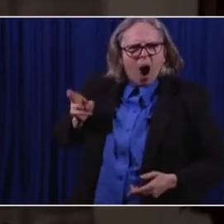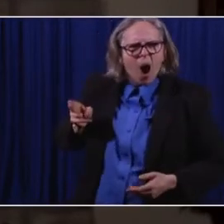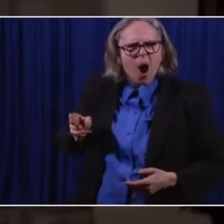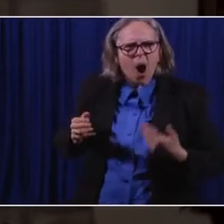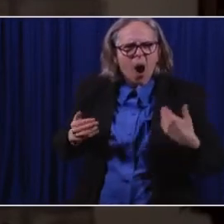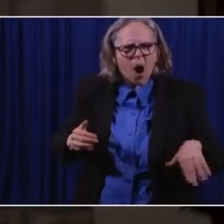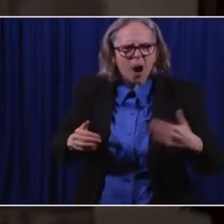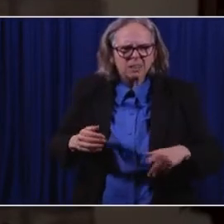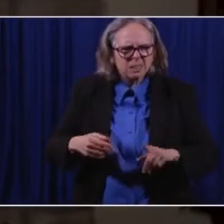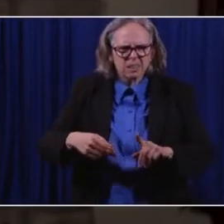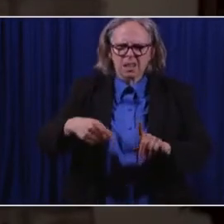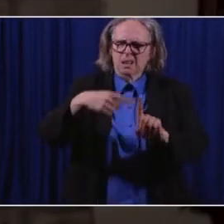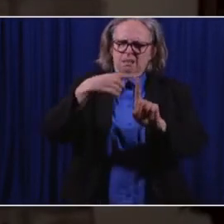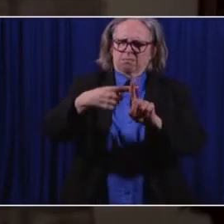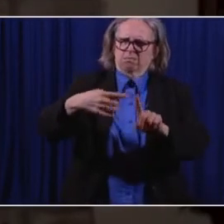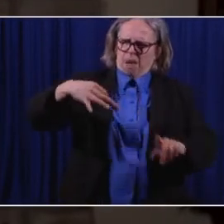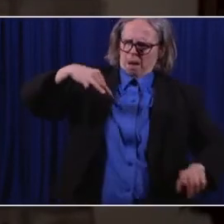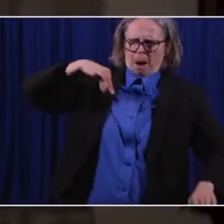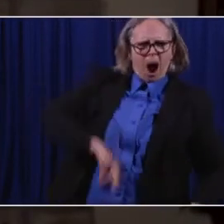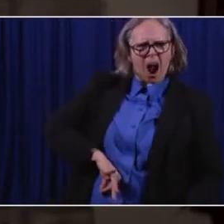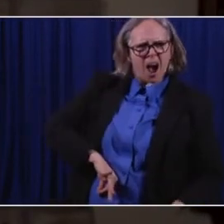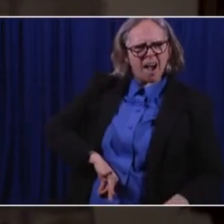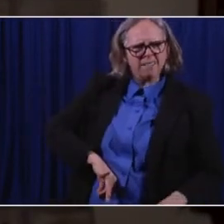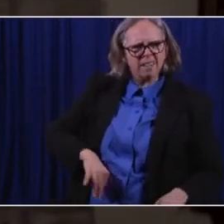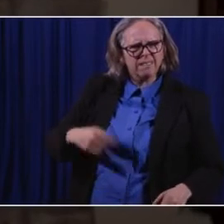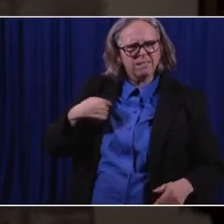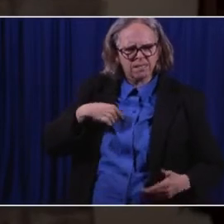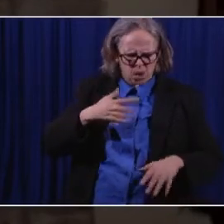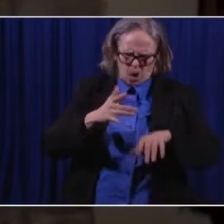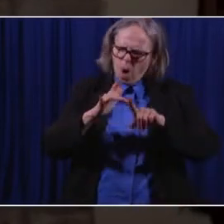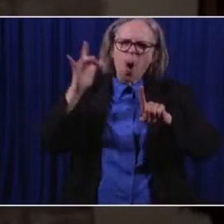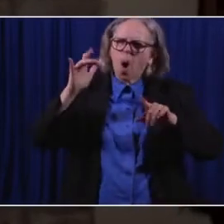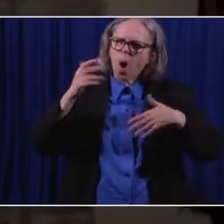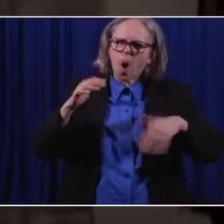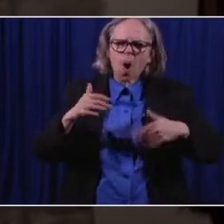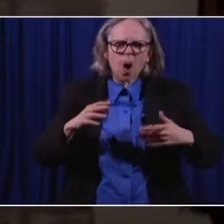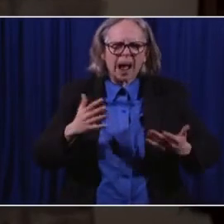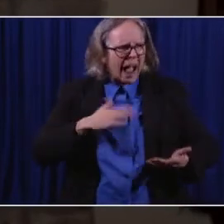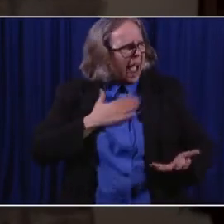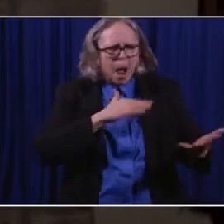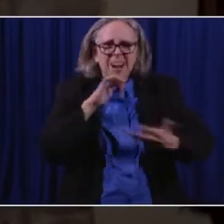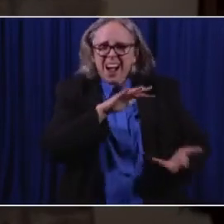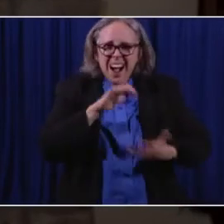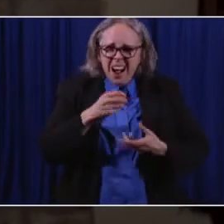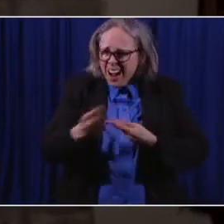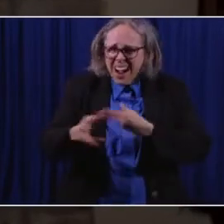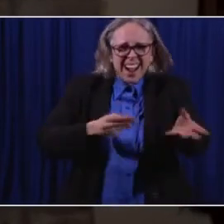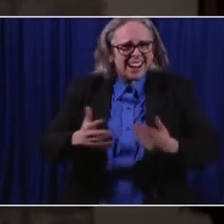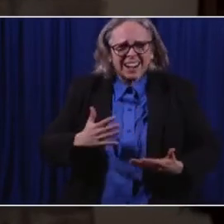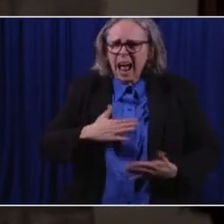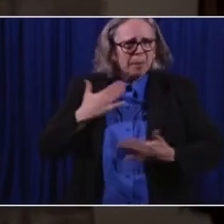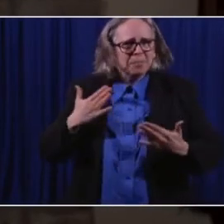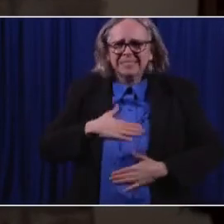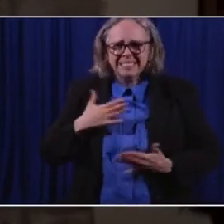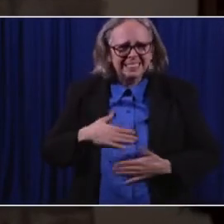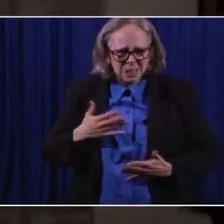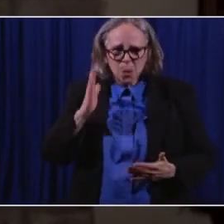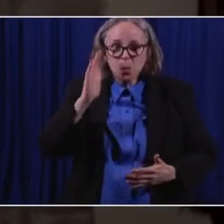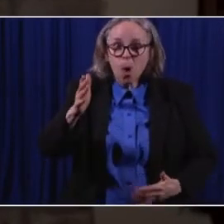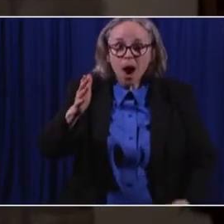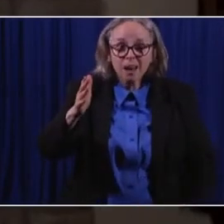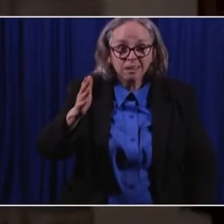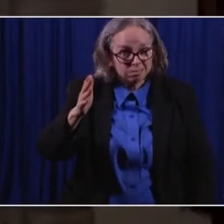have it. Our job in Ohio is to take this vaccine and to get it into people as quickly as we can. And we're going to do it. We are doing